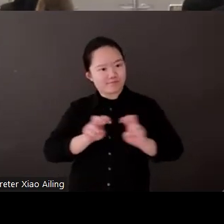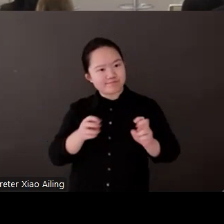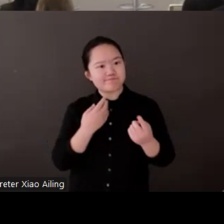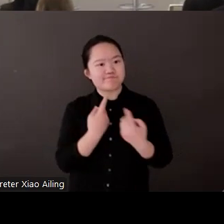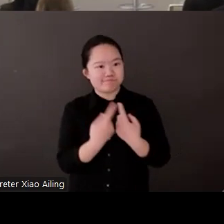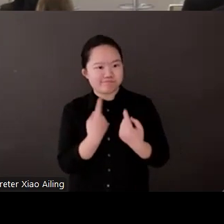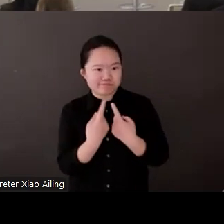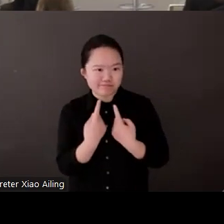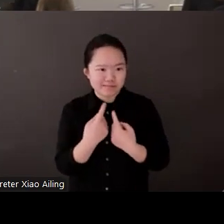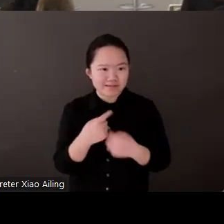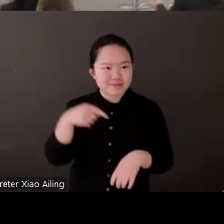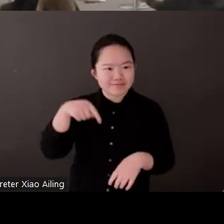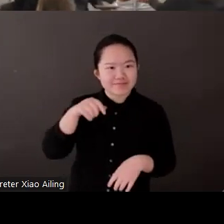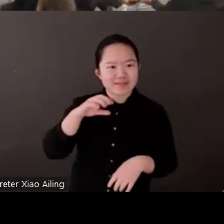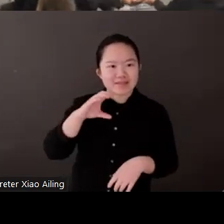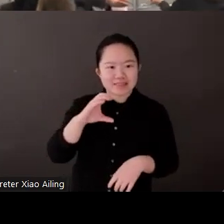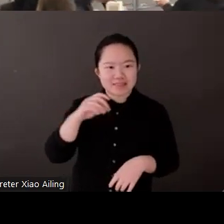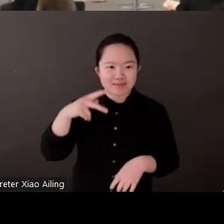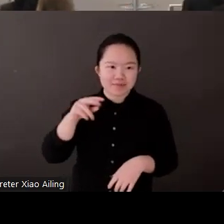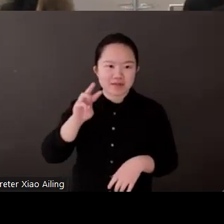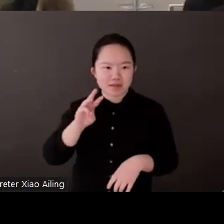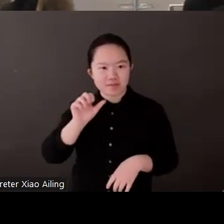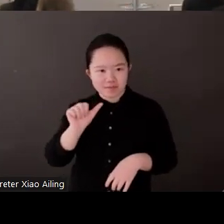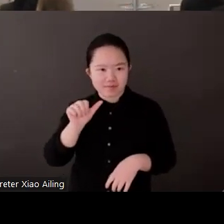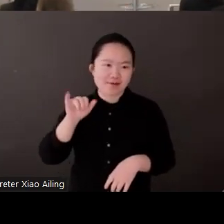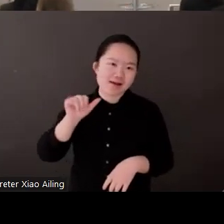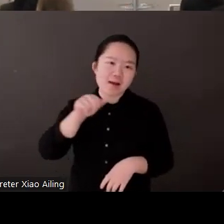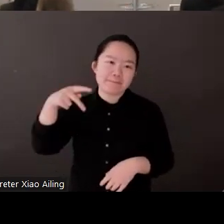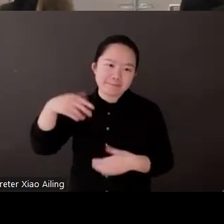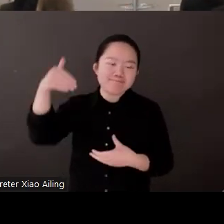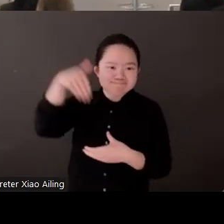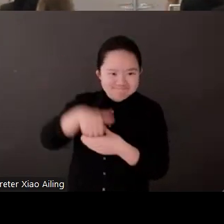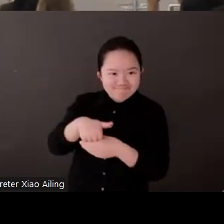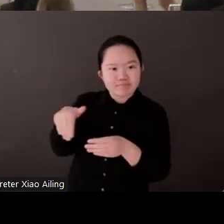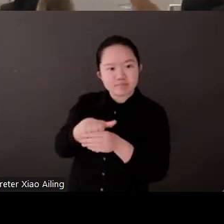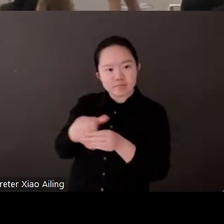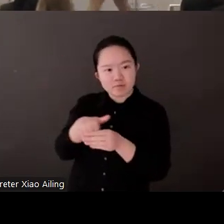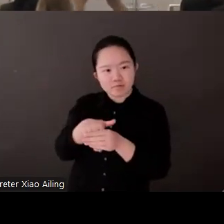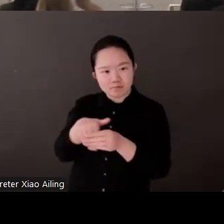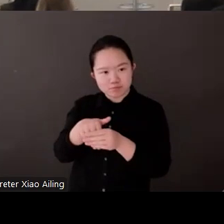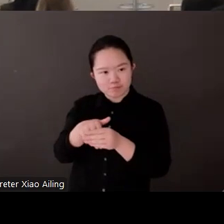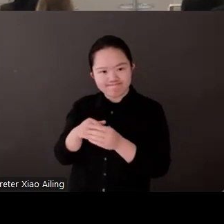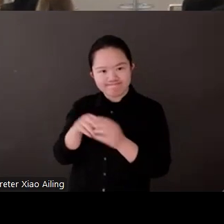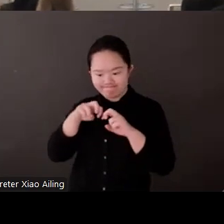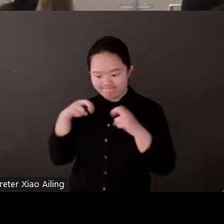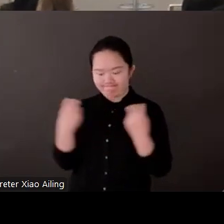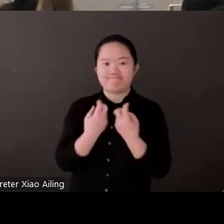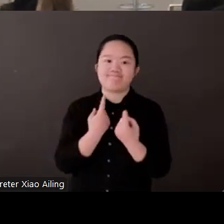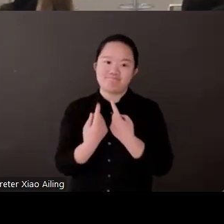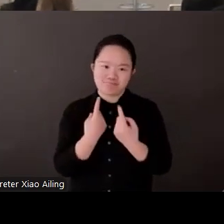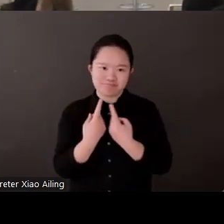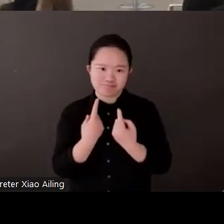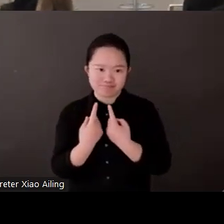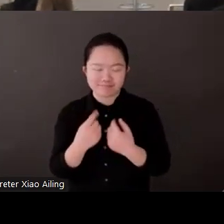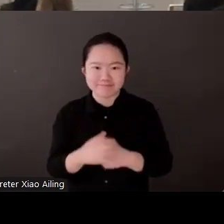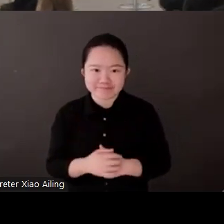organizational members talking about the benefits of being an organizational member. So we have... First, I don't think you need the